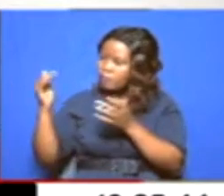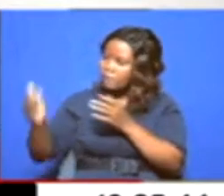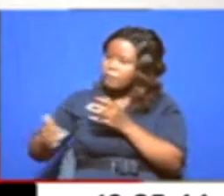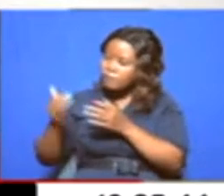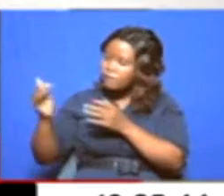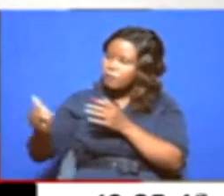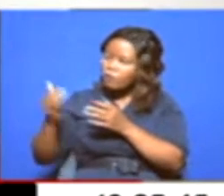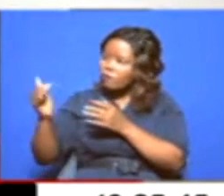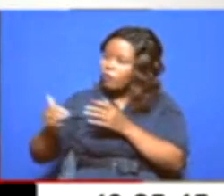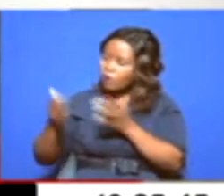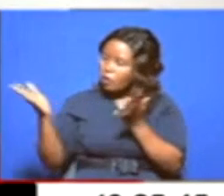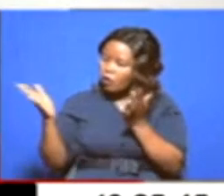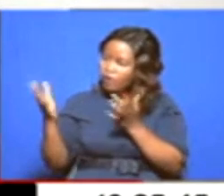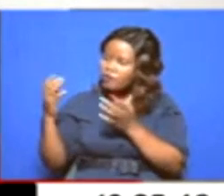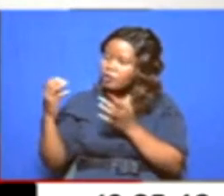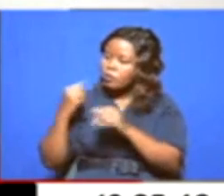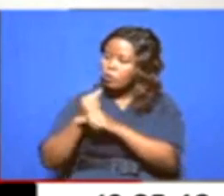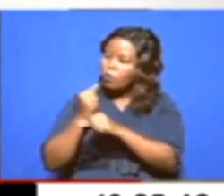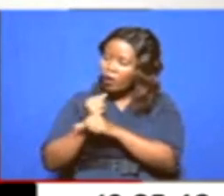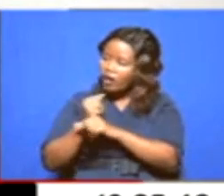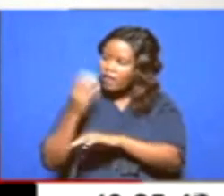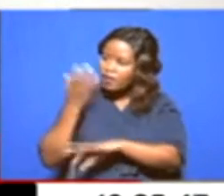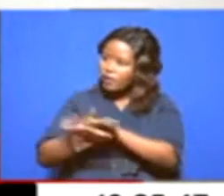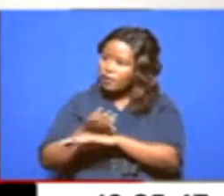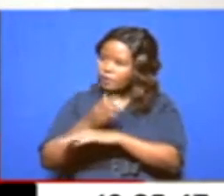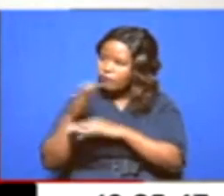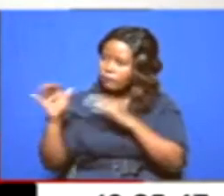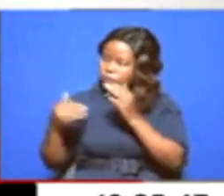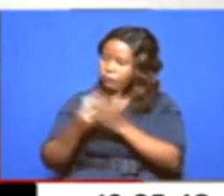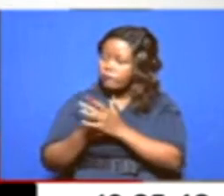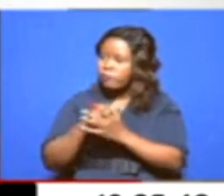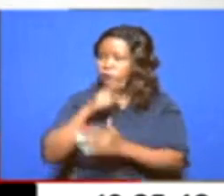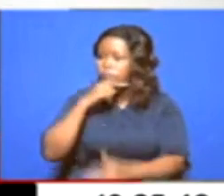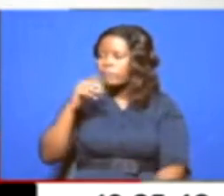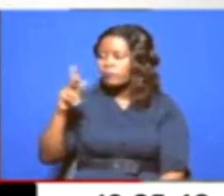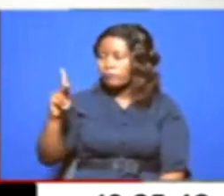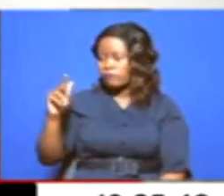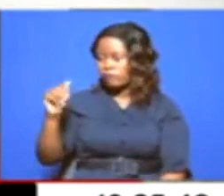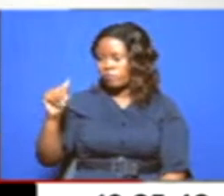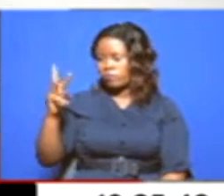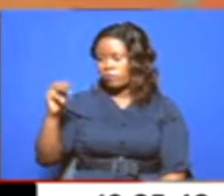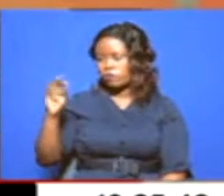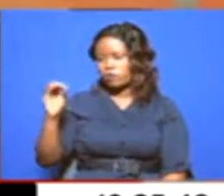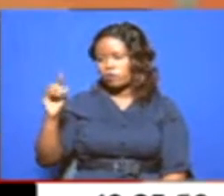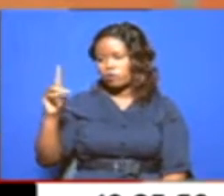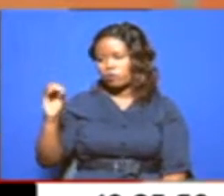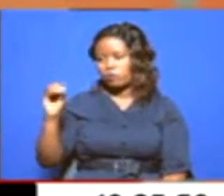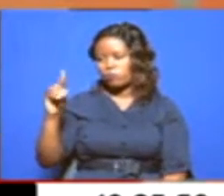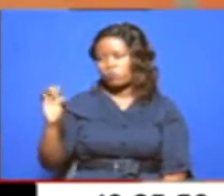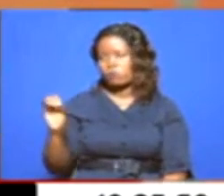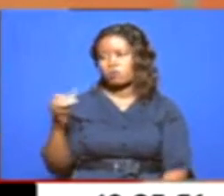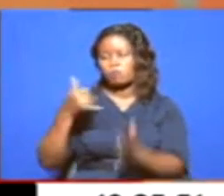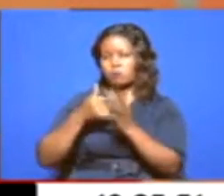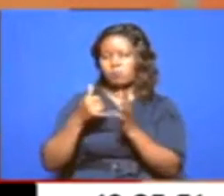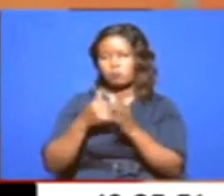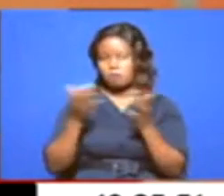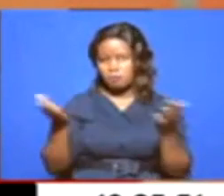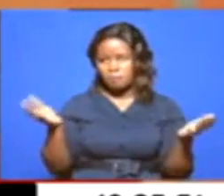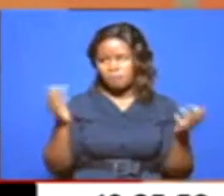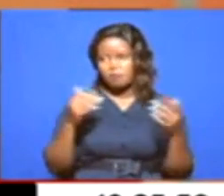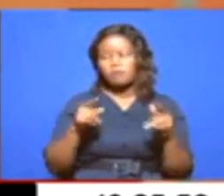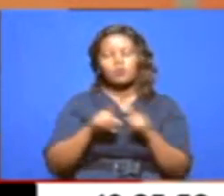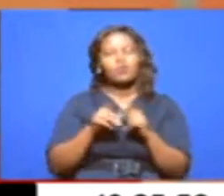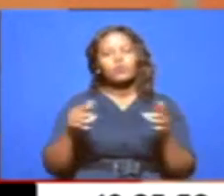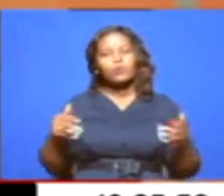for the money for those top athletes. Kamworor is going to be there. We have also Kimeli. We have very young athletes